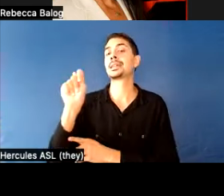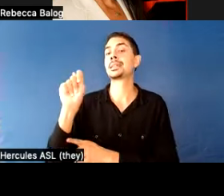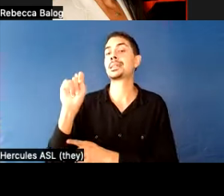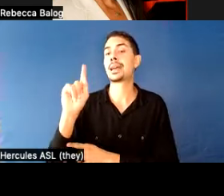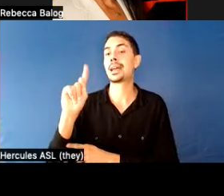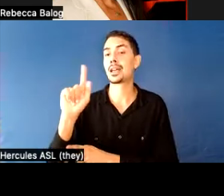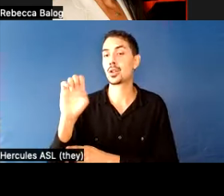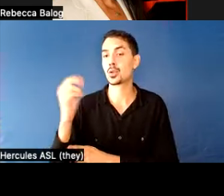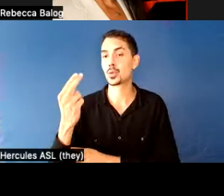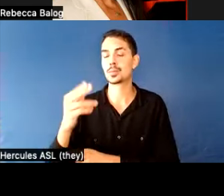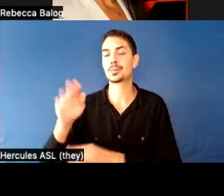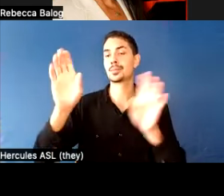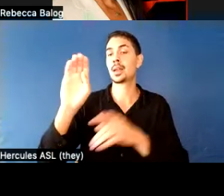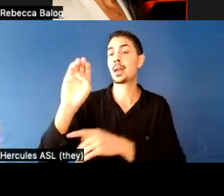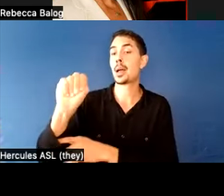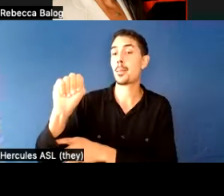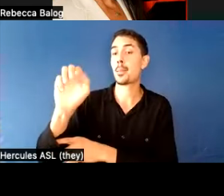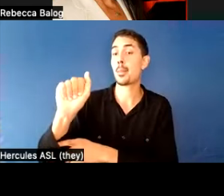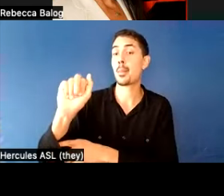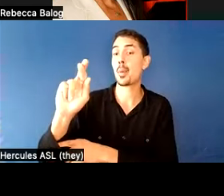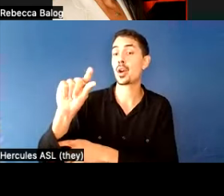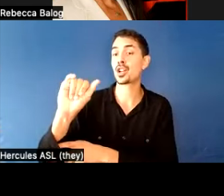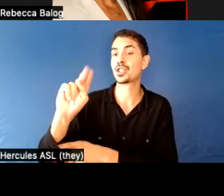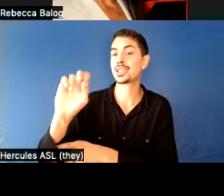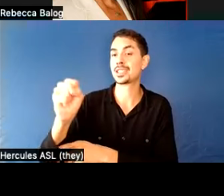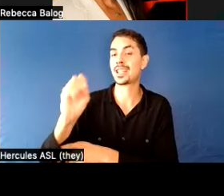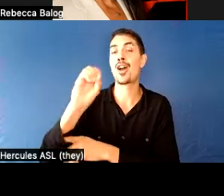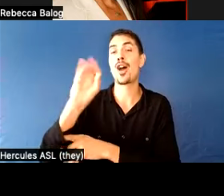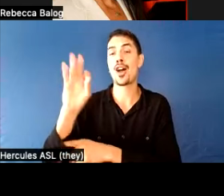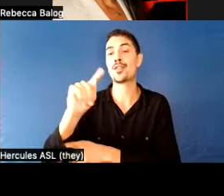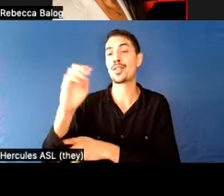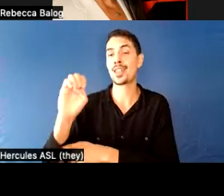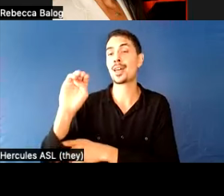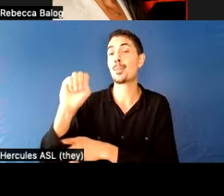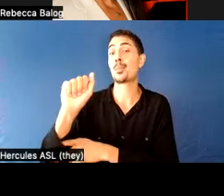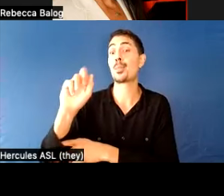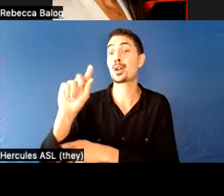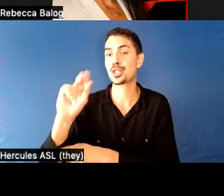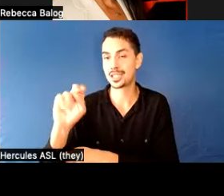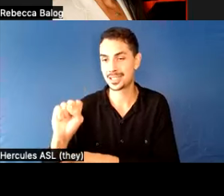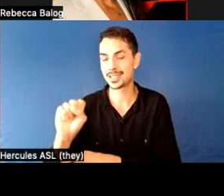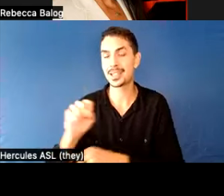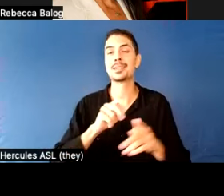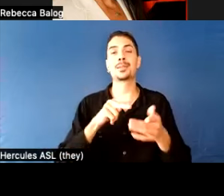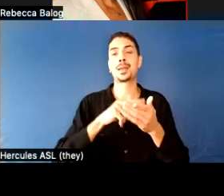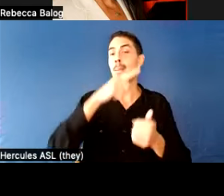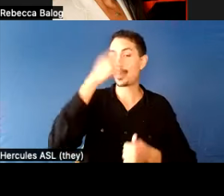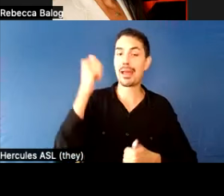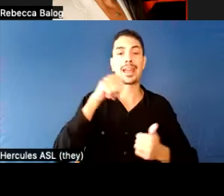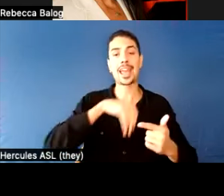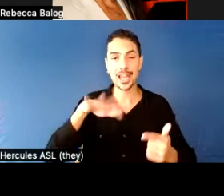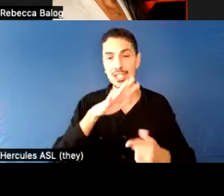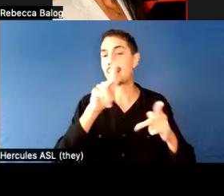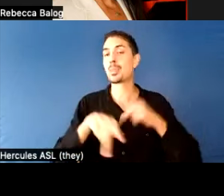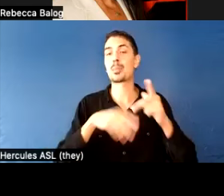the margins of the margins. That means Black, Indigenous, Asian, any people of color or sexual